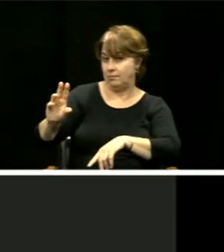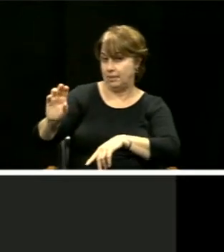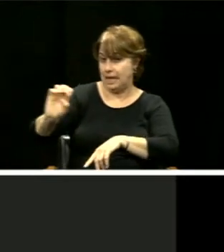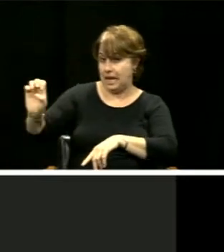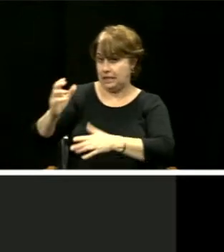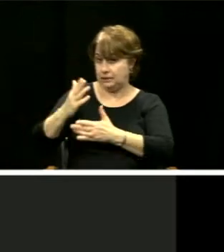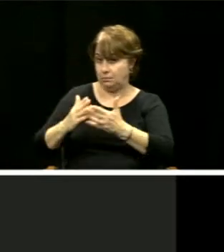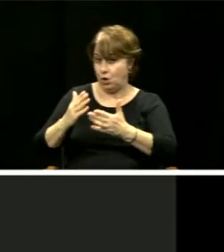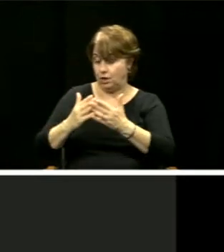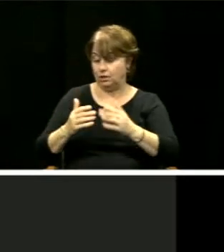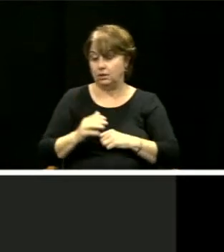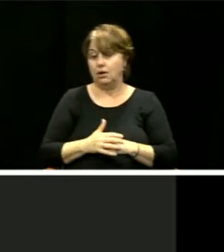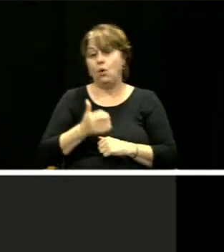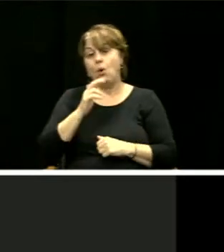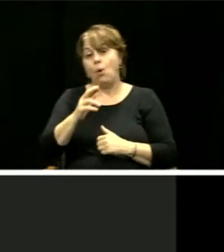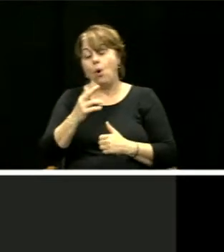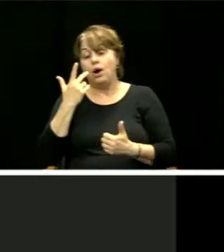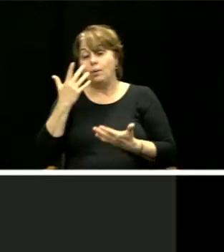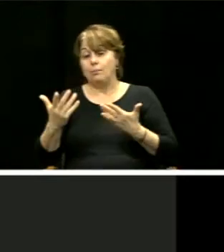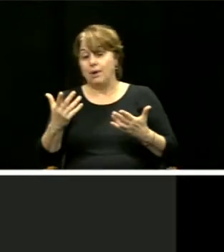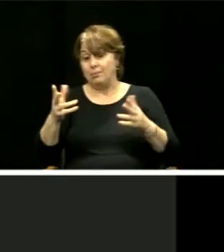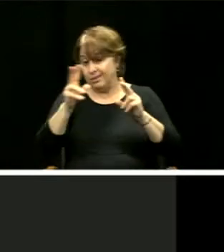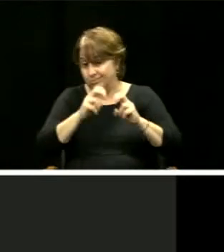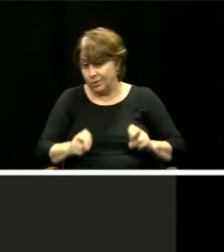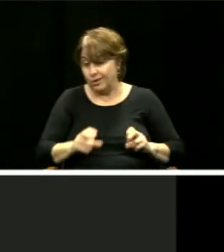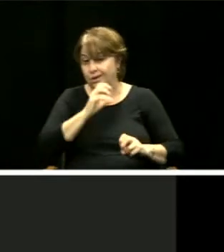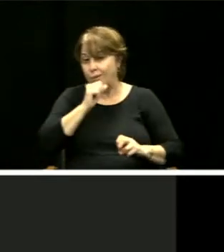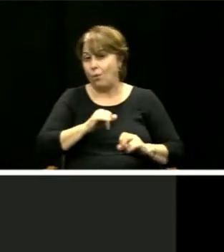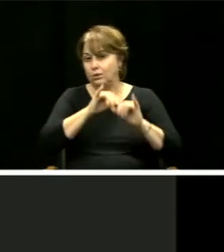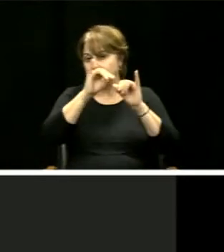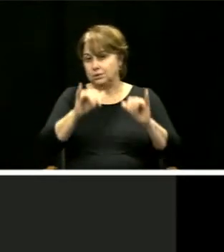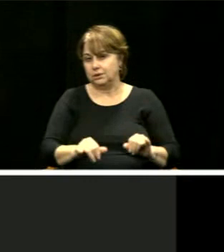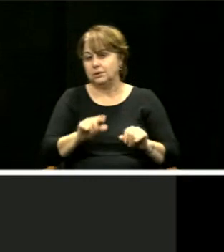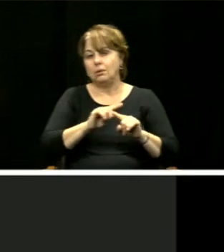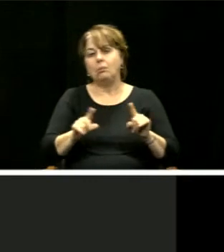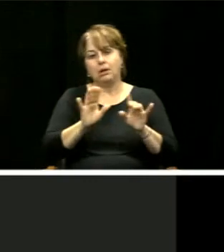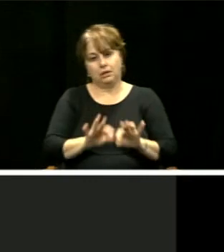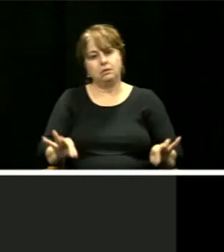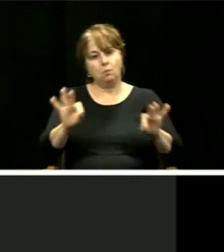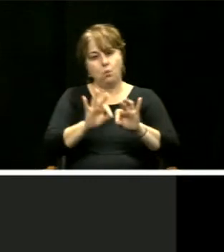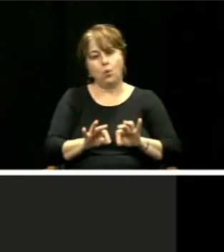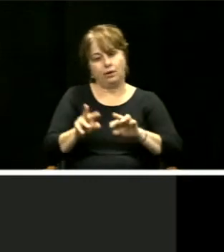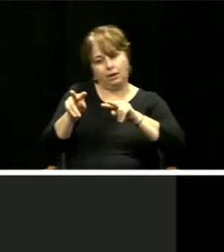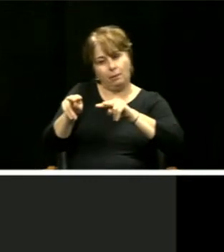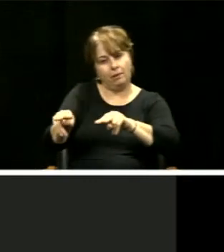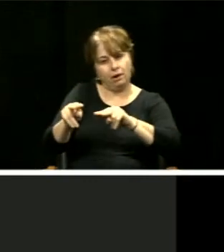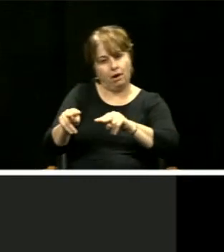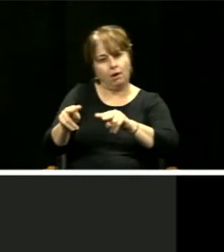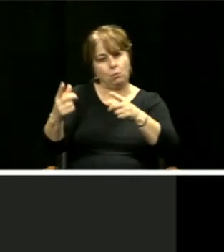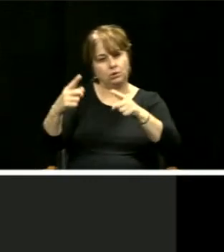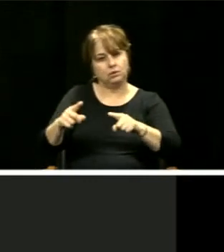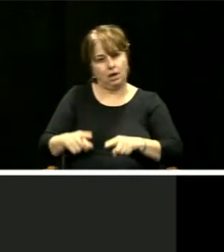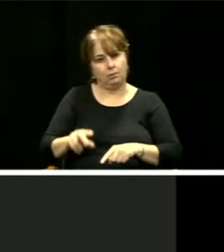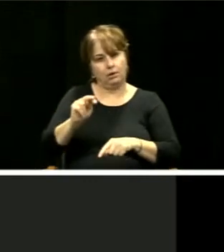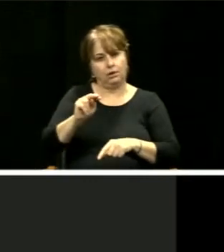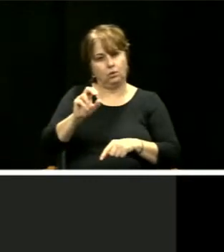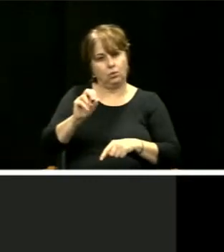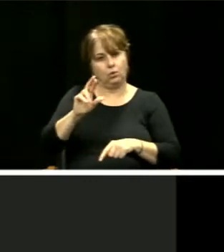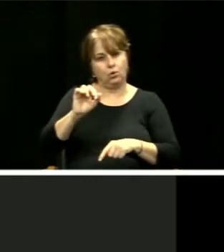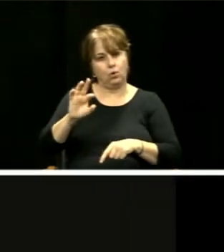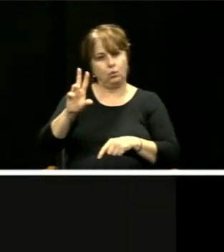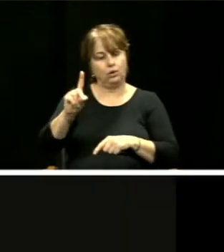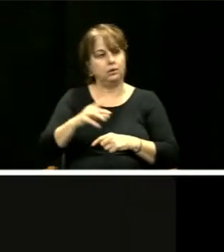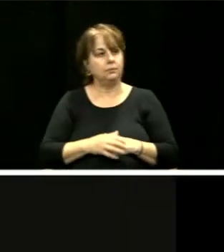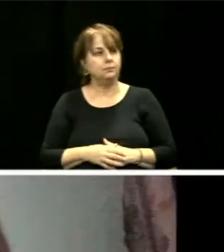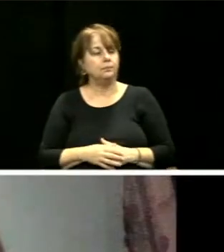looking at an old system, but it would be great if somebody could look at what's coming down from Westwood. Yeah, so our